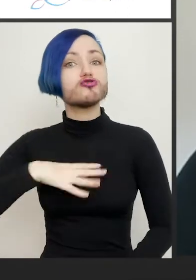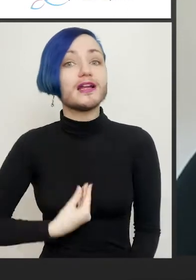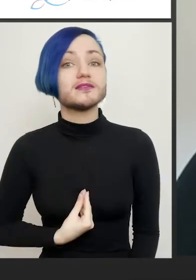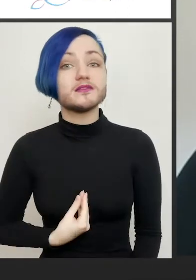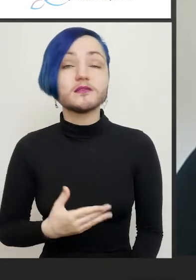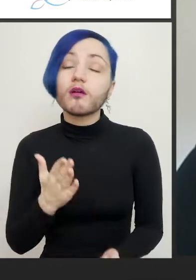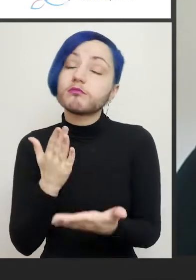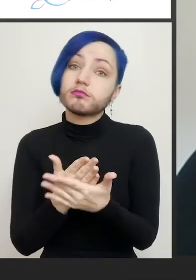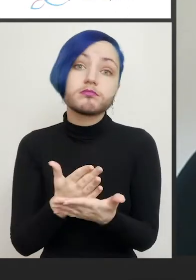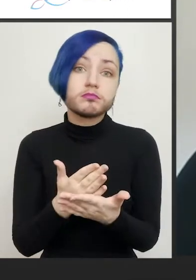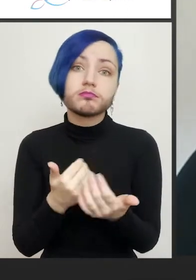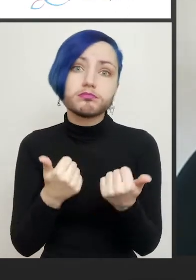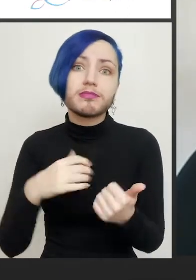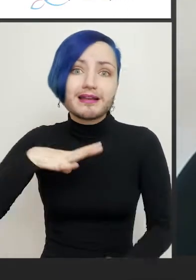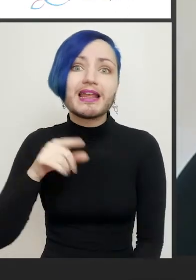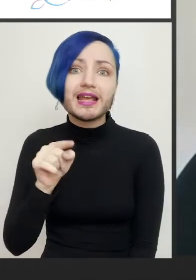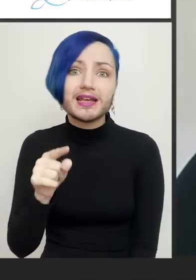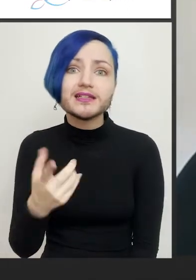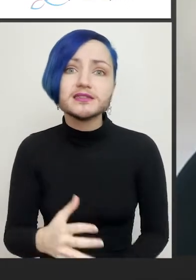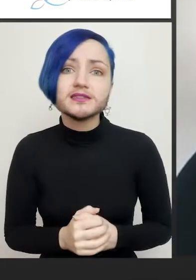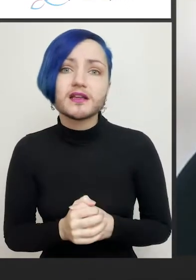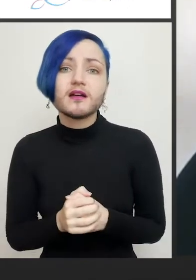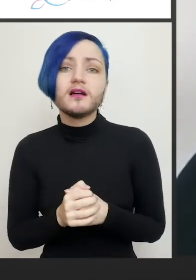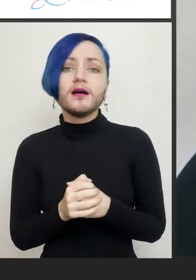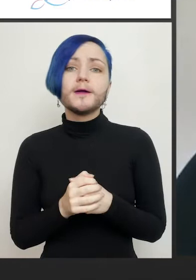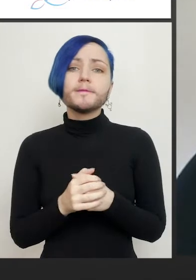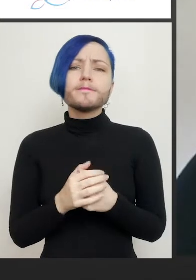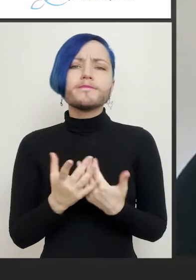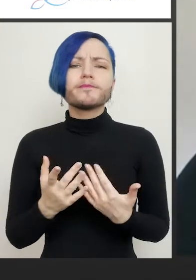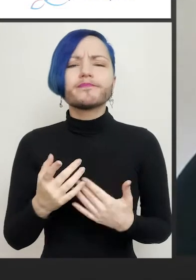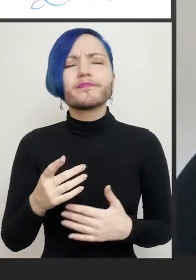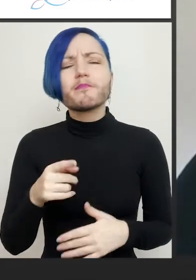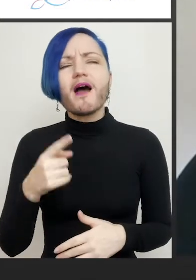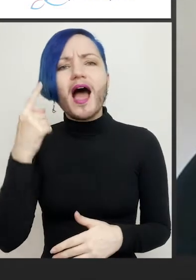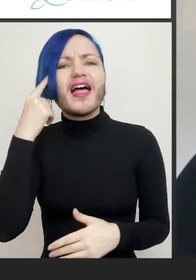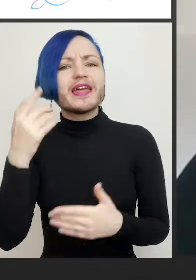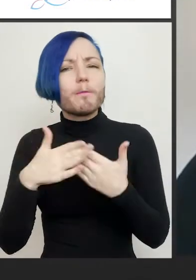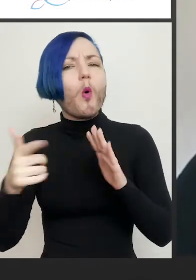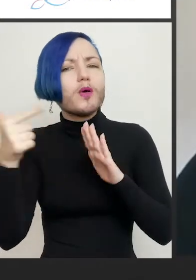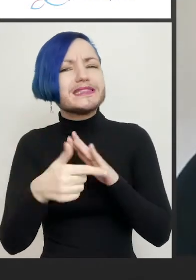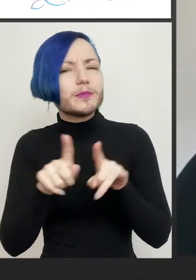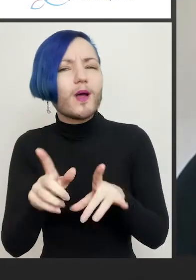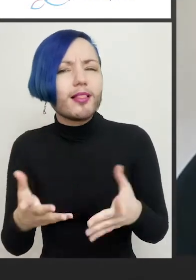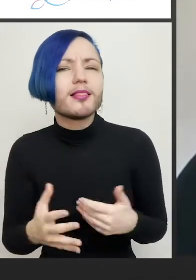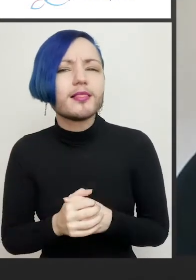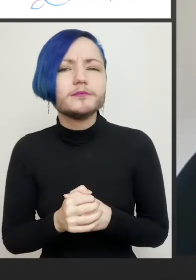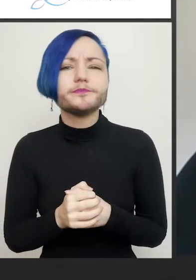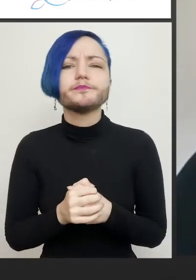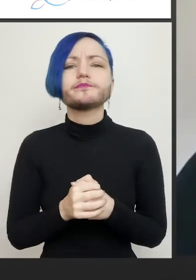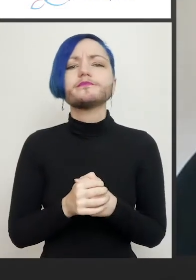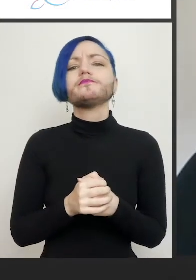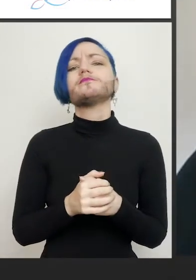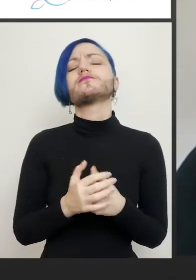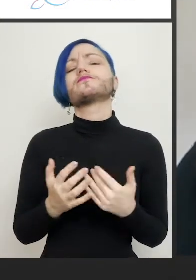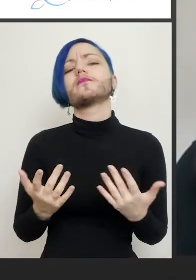with. It's really much, much needed. But I actually imagine it probably goes further than that. And I know